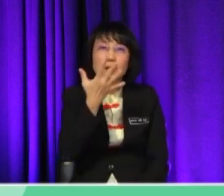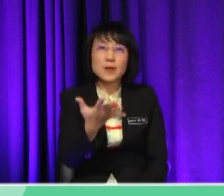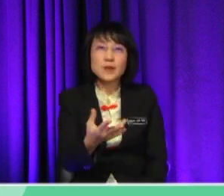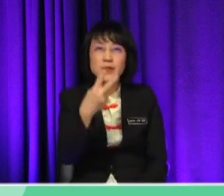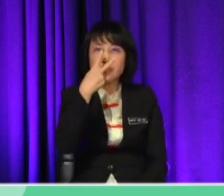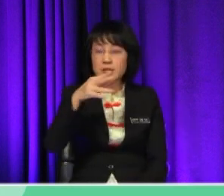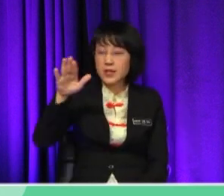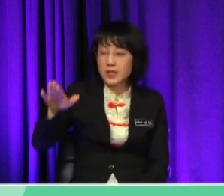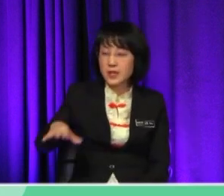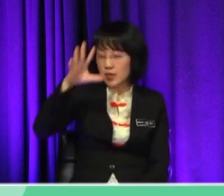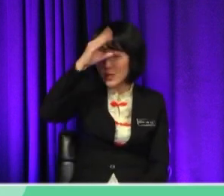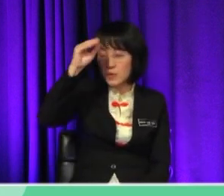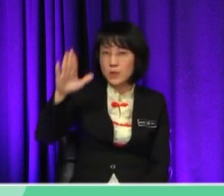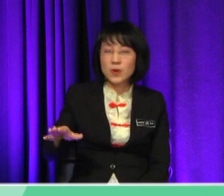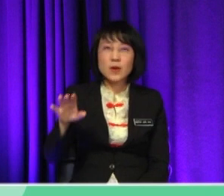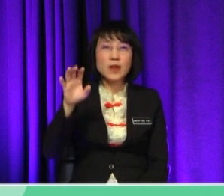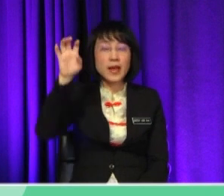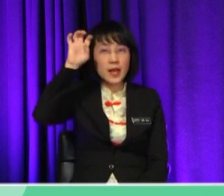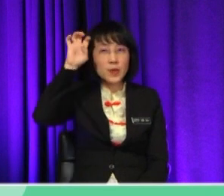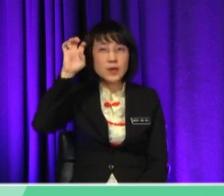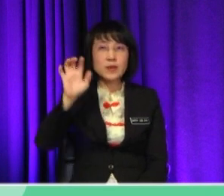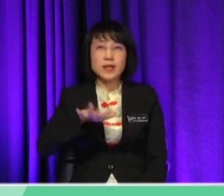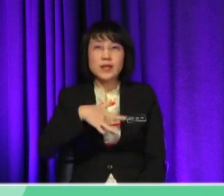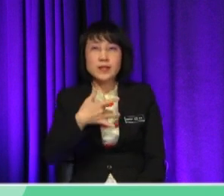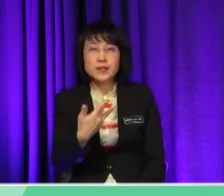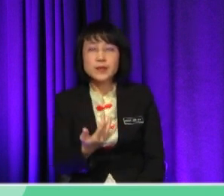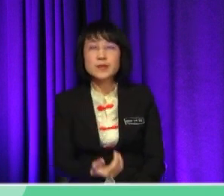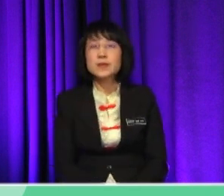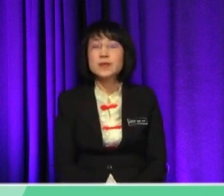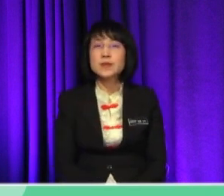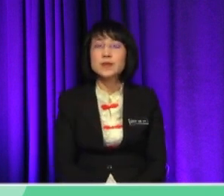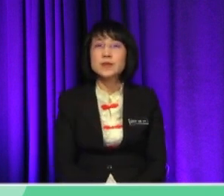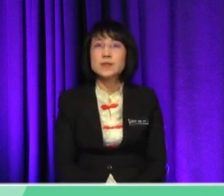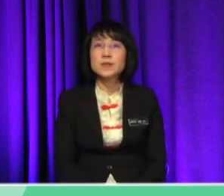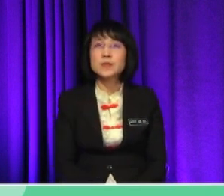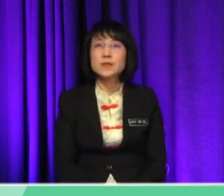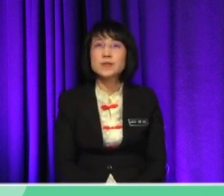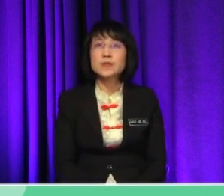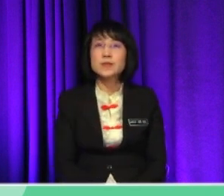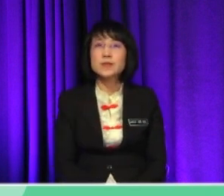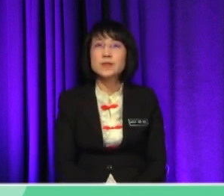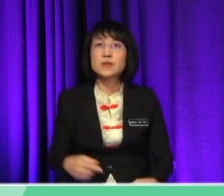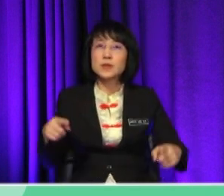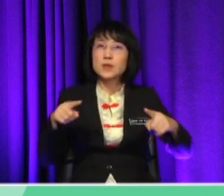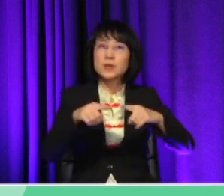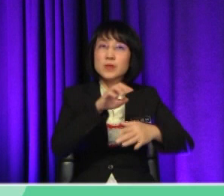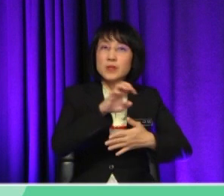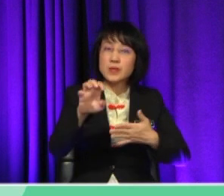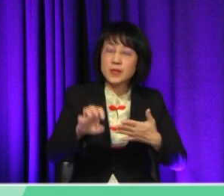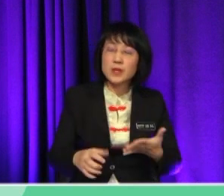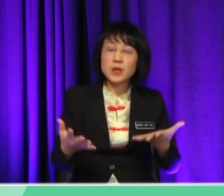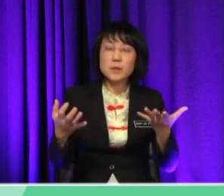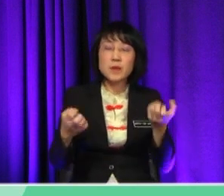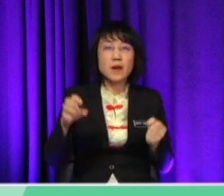boy, Edward, might be feeling. Okay. So towards the end, they want him to feel snug, they want him to feel